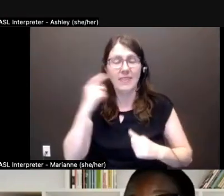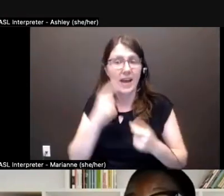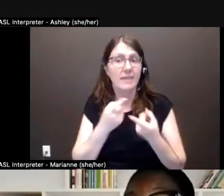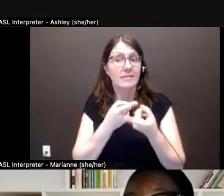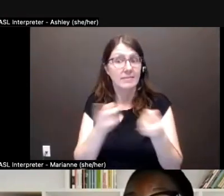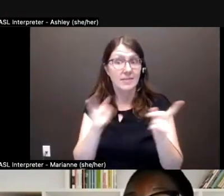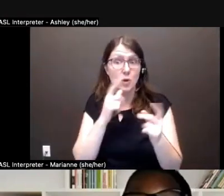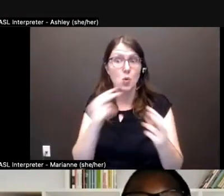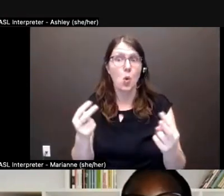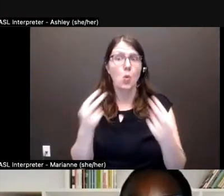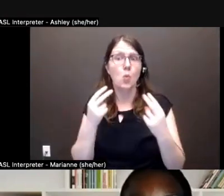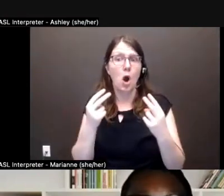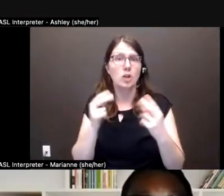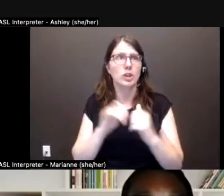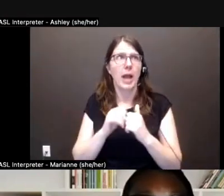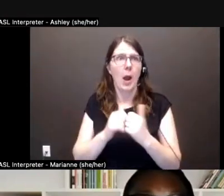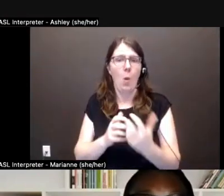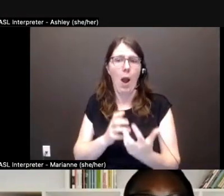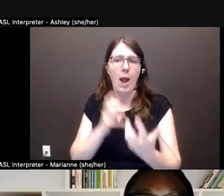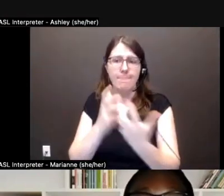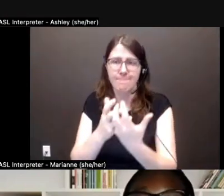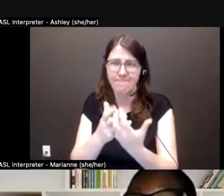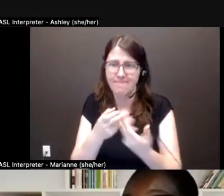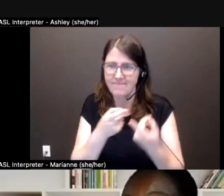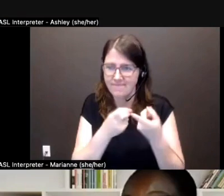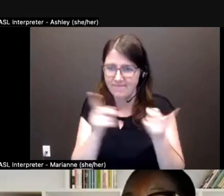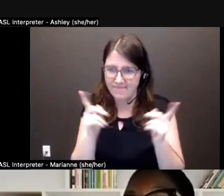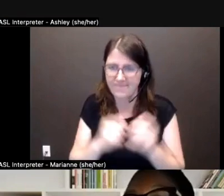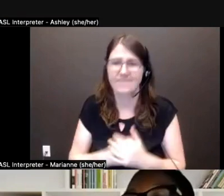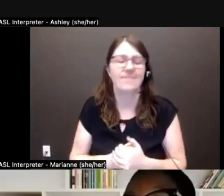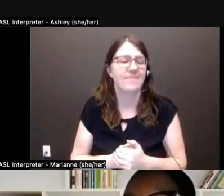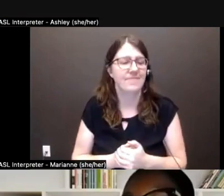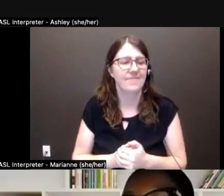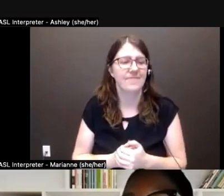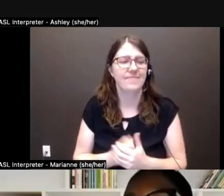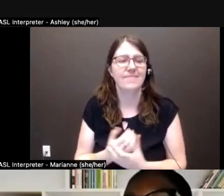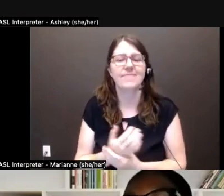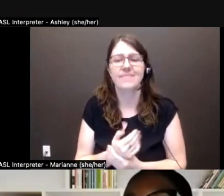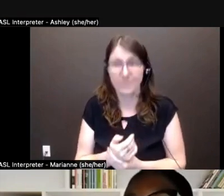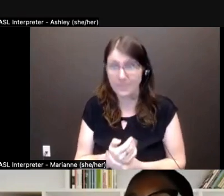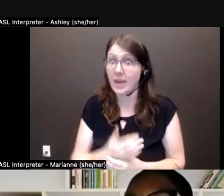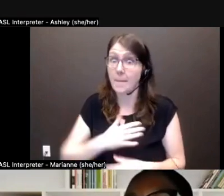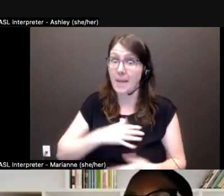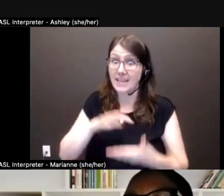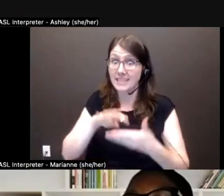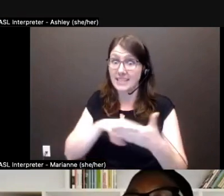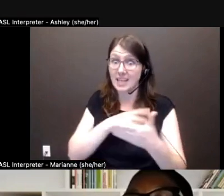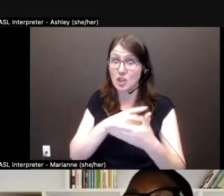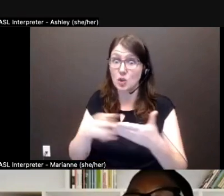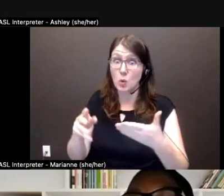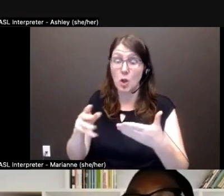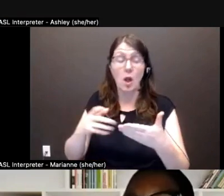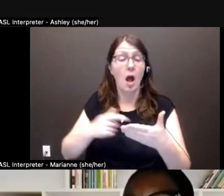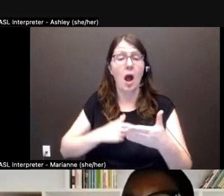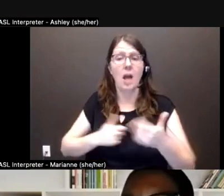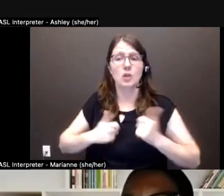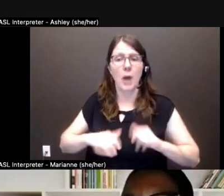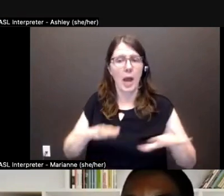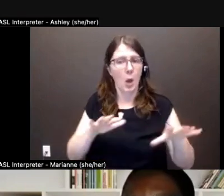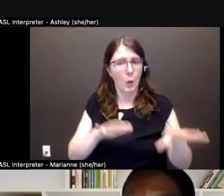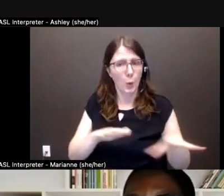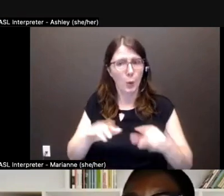As I mentioned before, I have worked out a realistic and sustainable schedule. So I